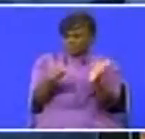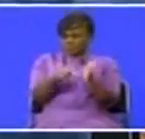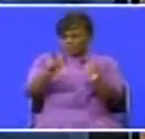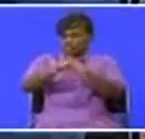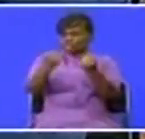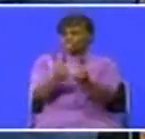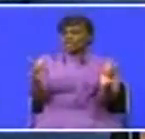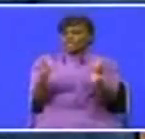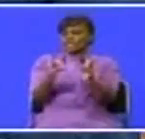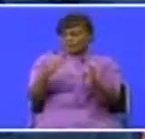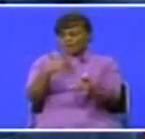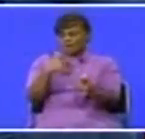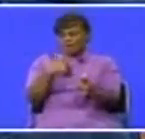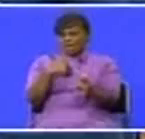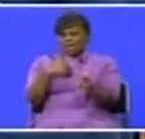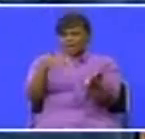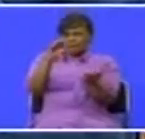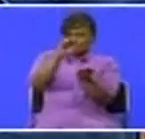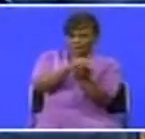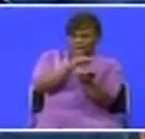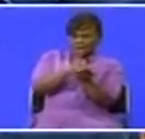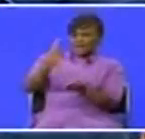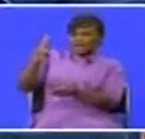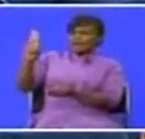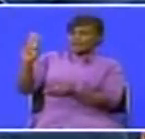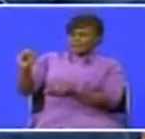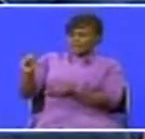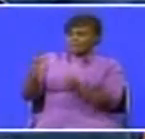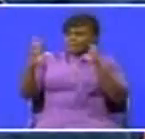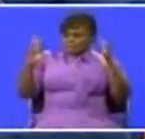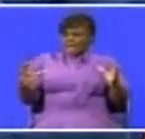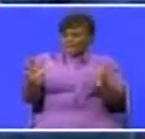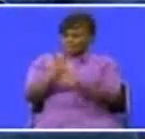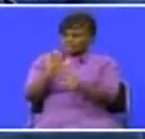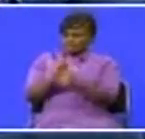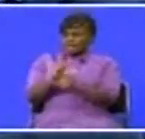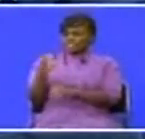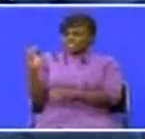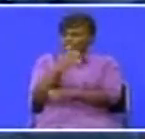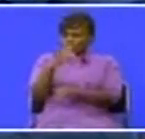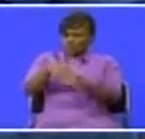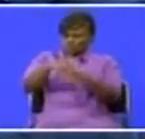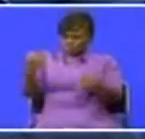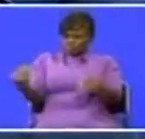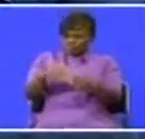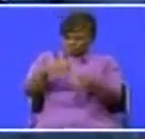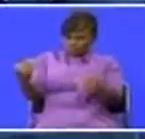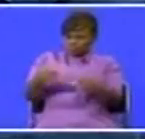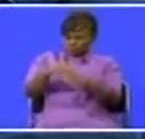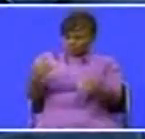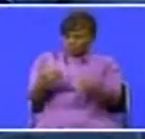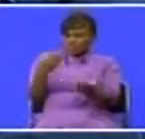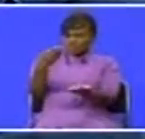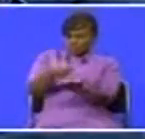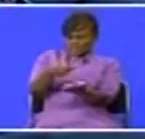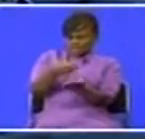social media. So a bank run is simply a large number of customers withdrawing cash from deposit accounts with a